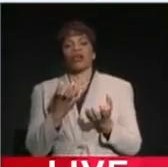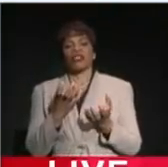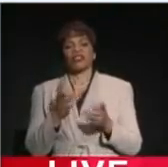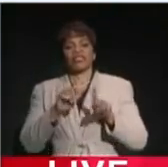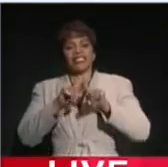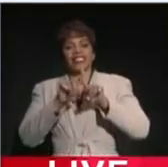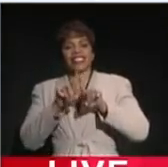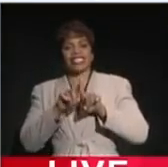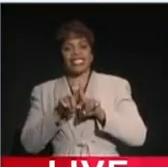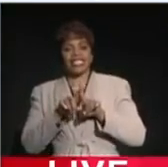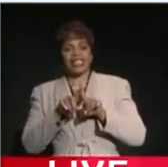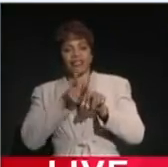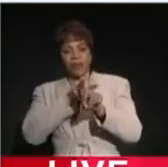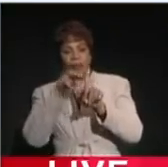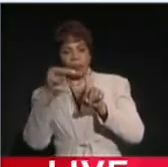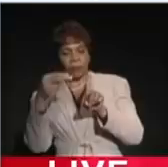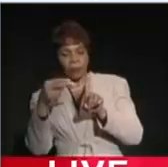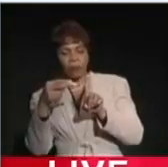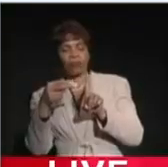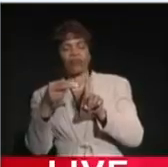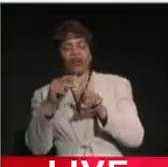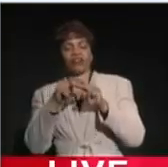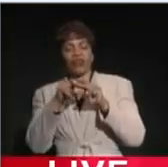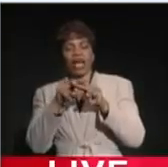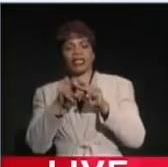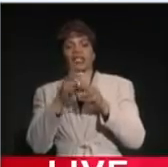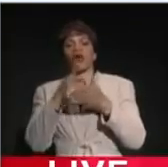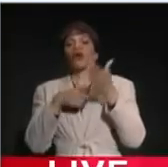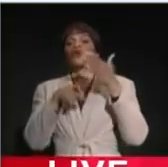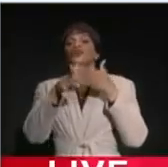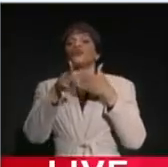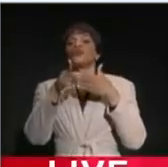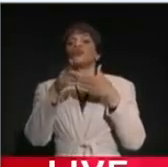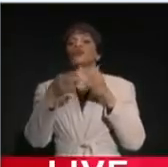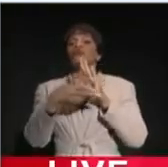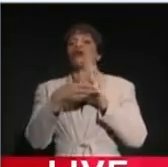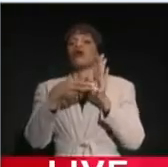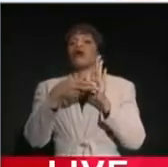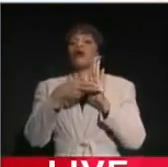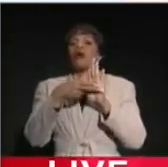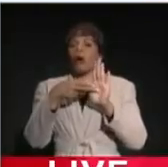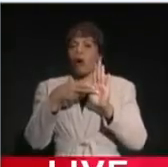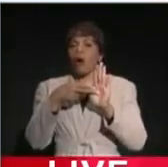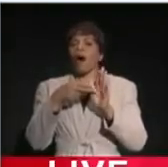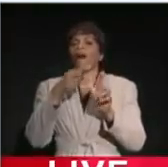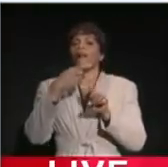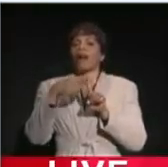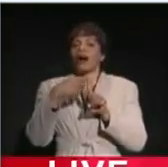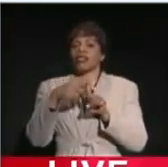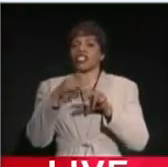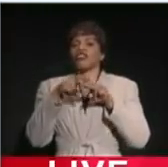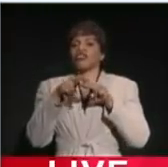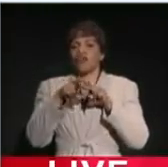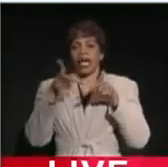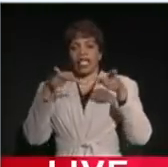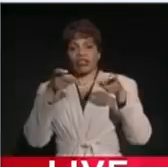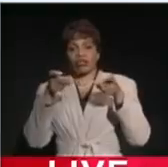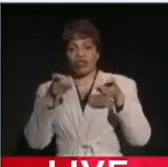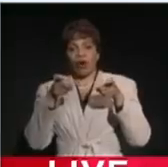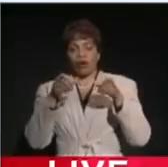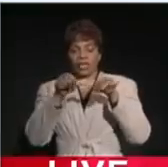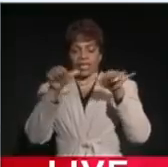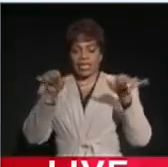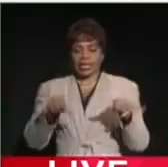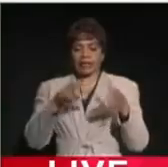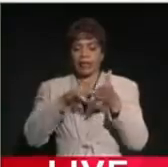tact here on transit. Right? Okay. We have something called positive train control. Yep. It's a signal system, slows down the train. The accident